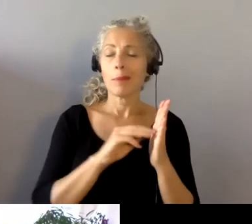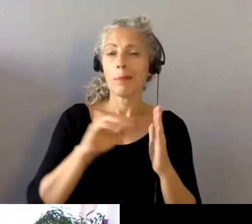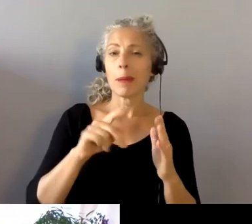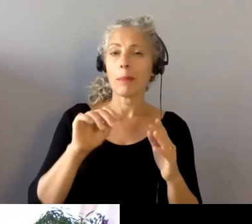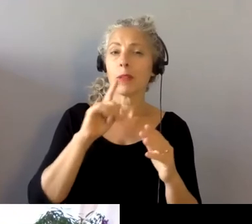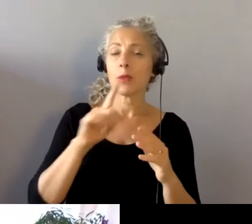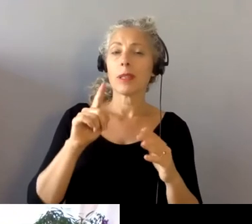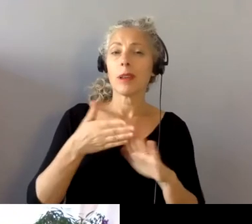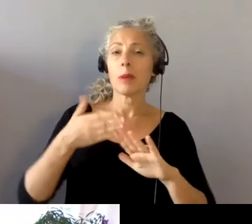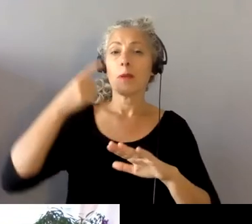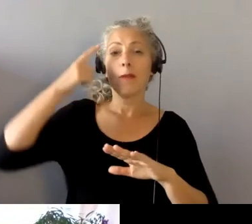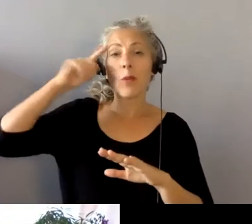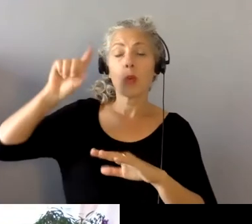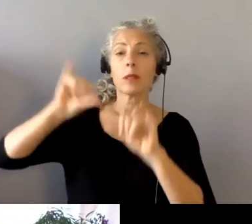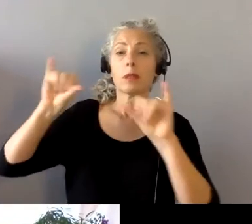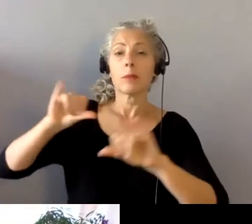ways.